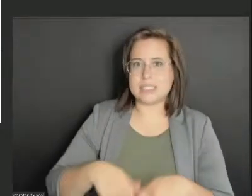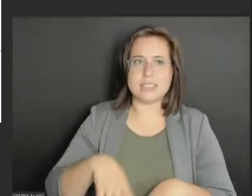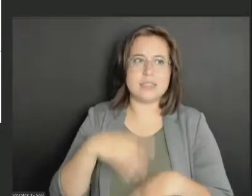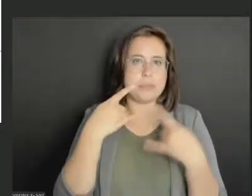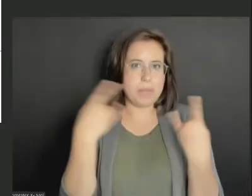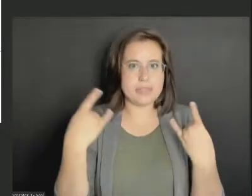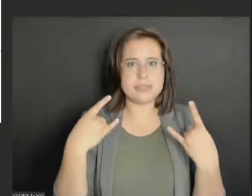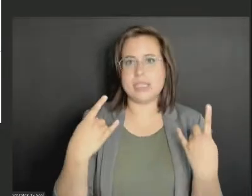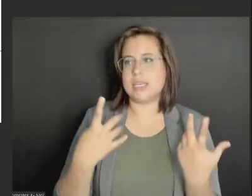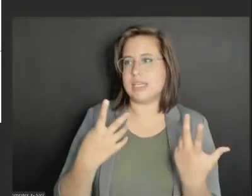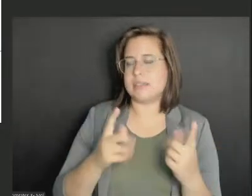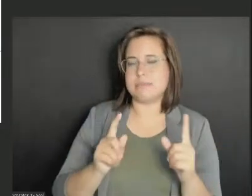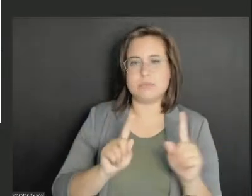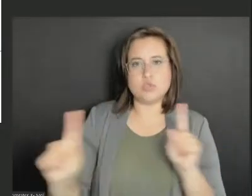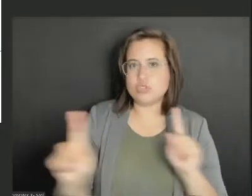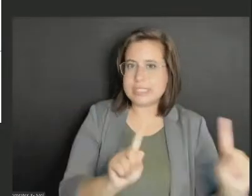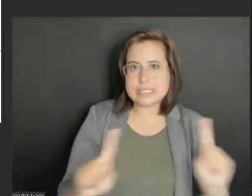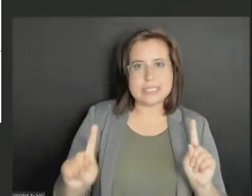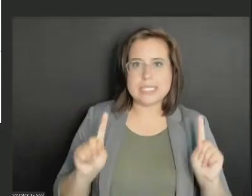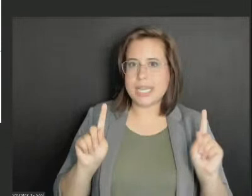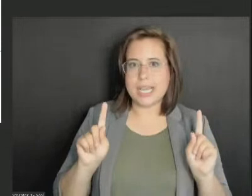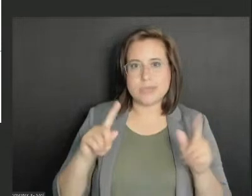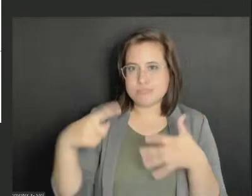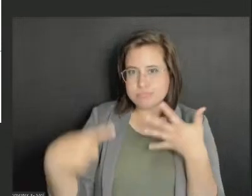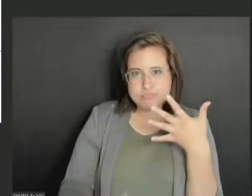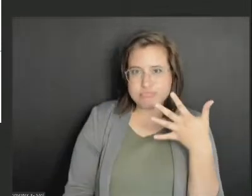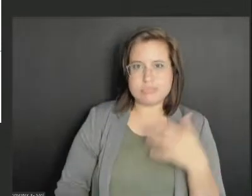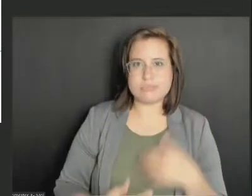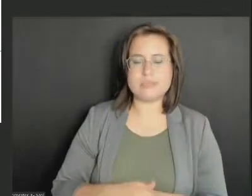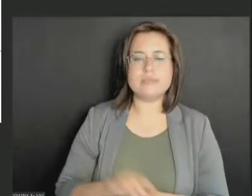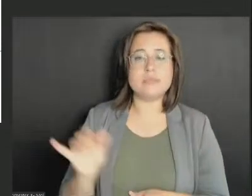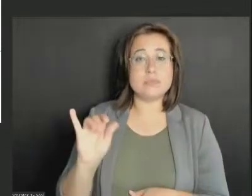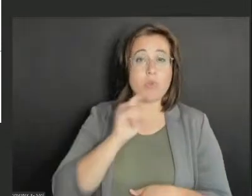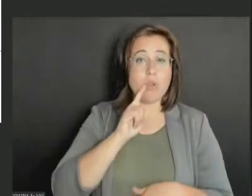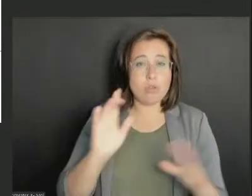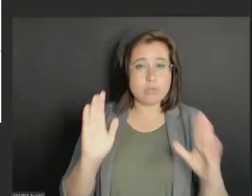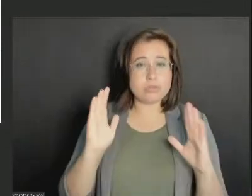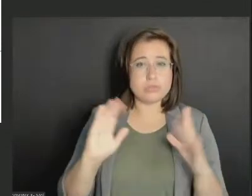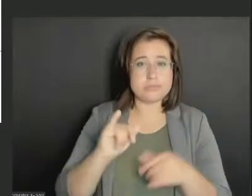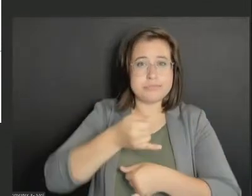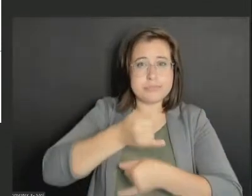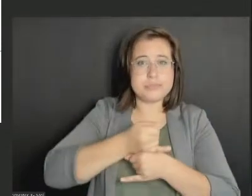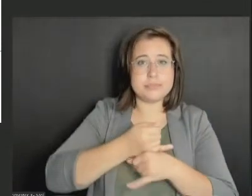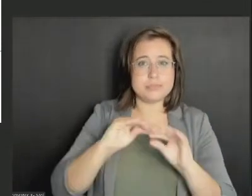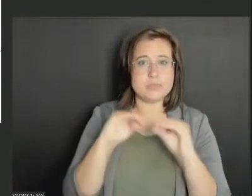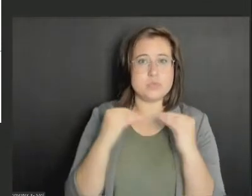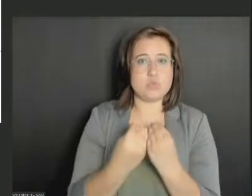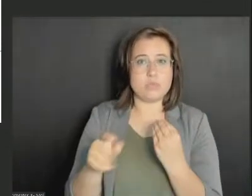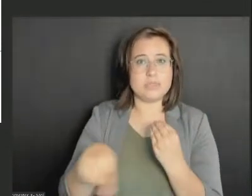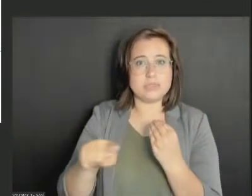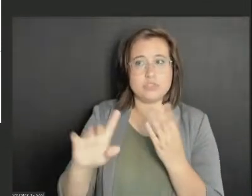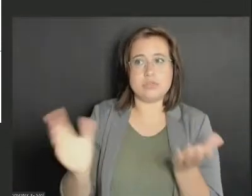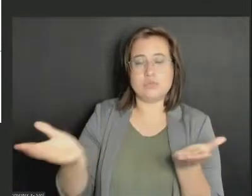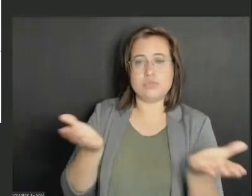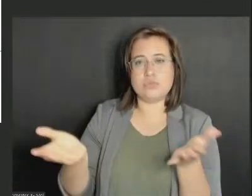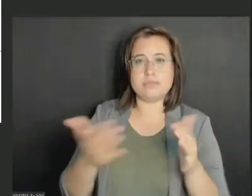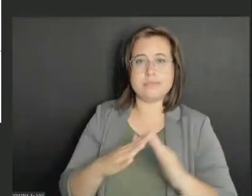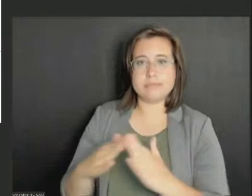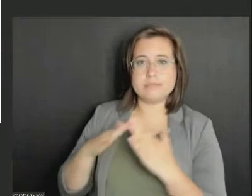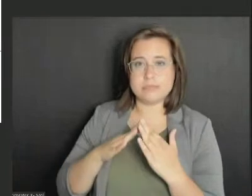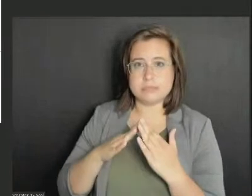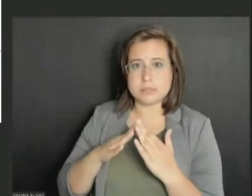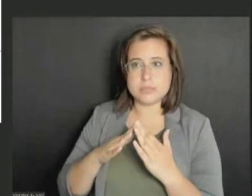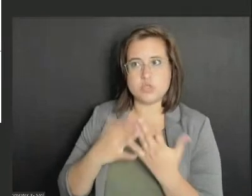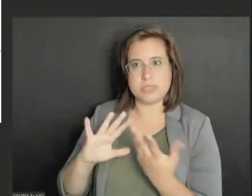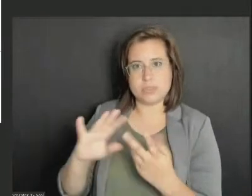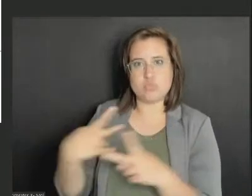social distancing, and will pay particular attention to institutions and organizations that serve communities who have been hardest hit